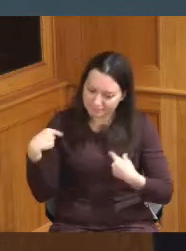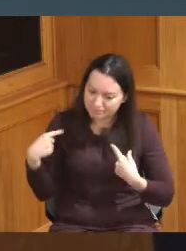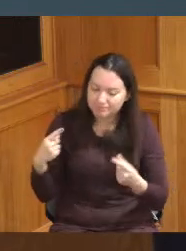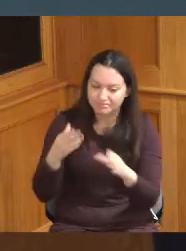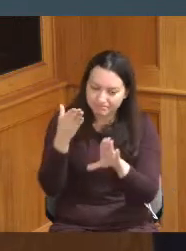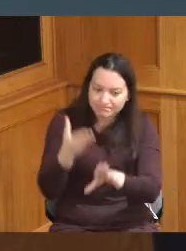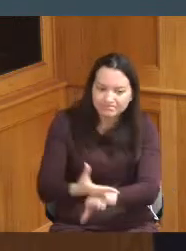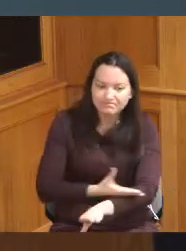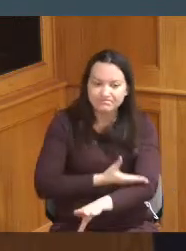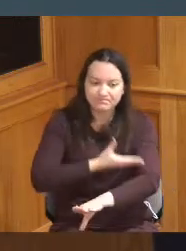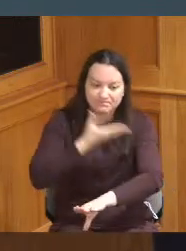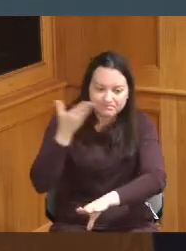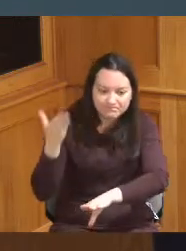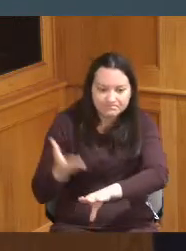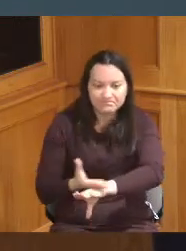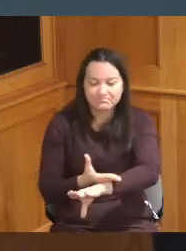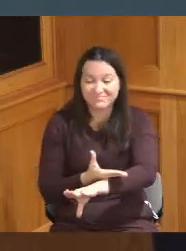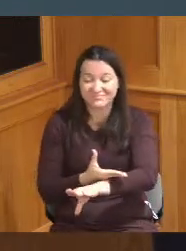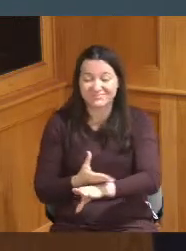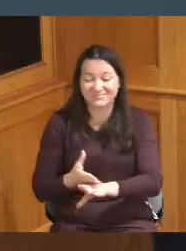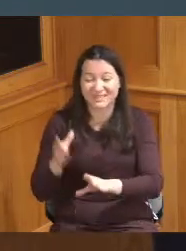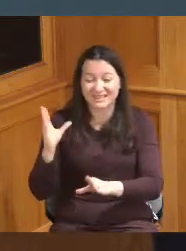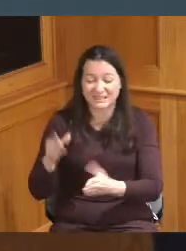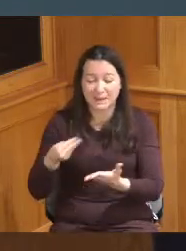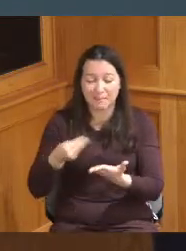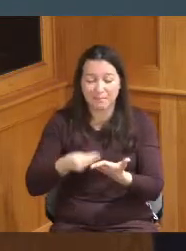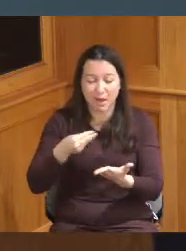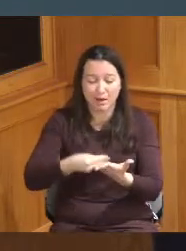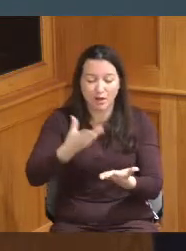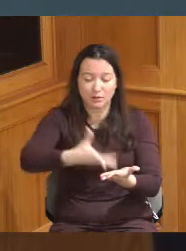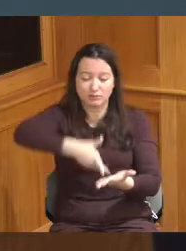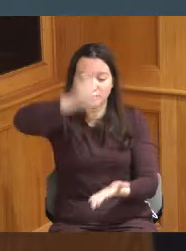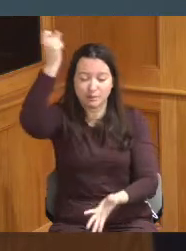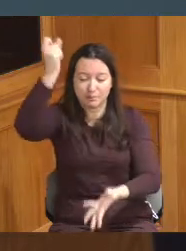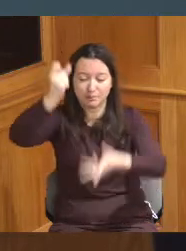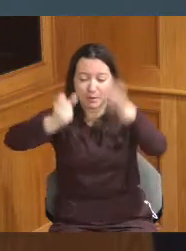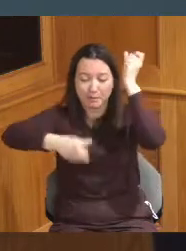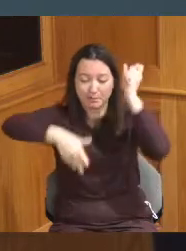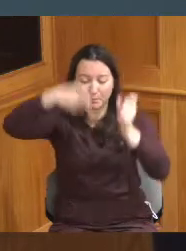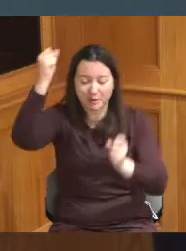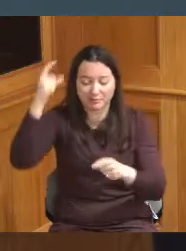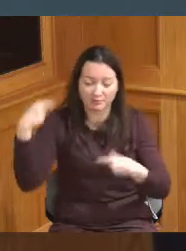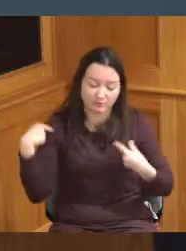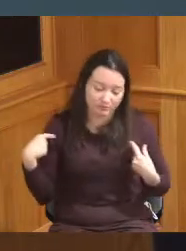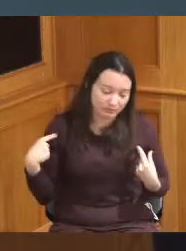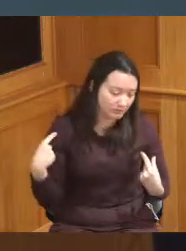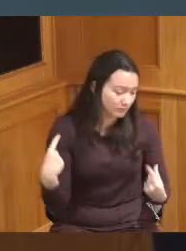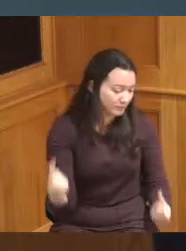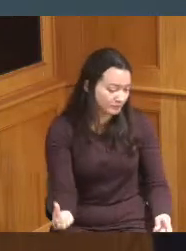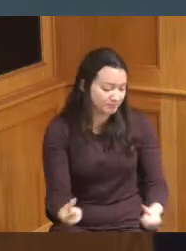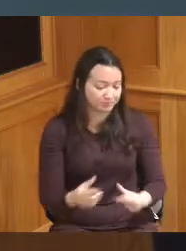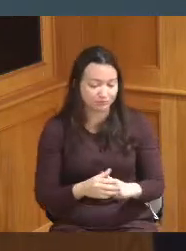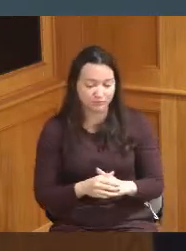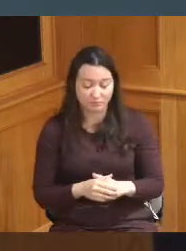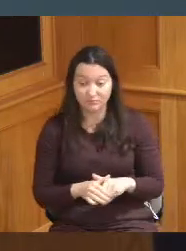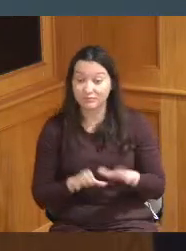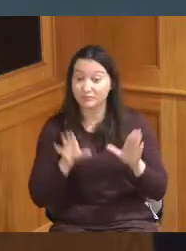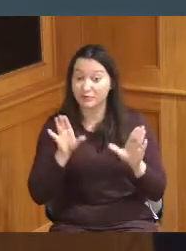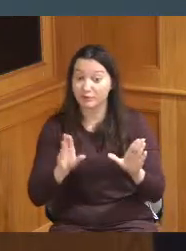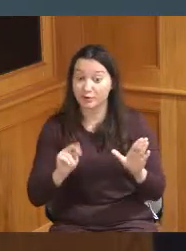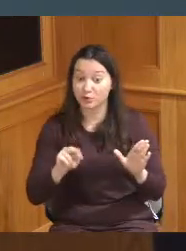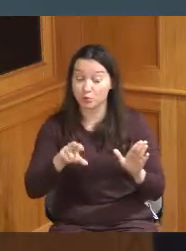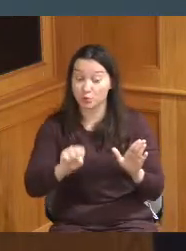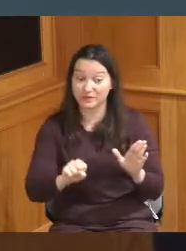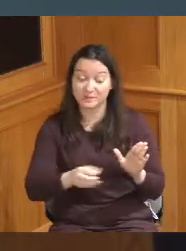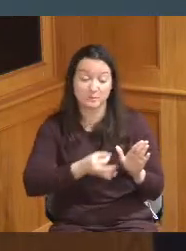redevelop at a time when they have been, you know, disinvested in for so many decades. But some great news